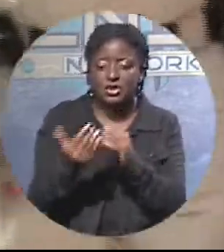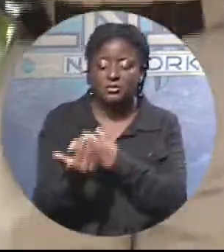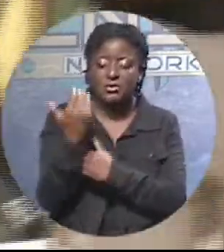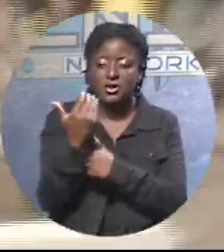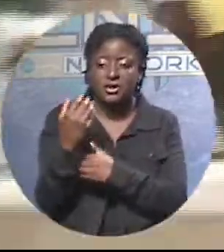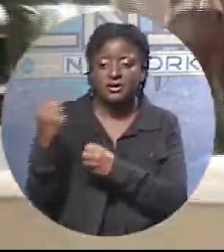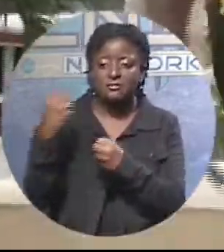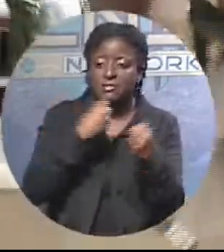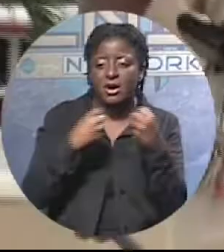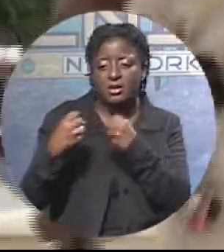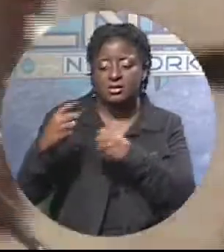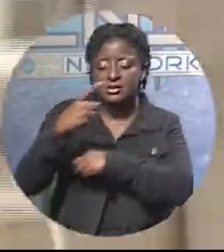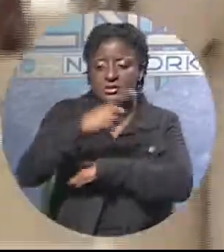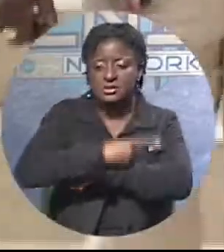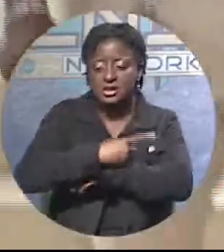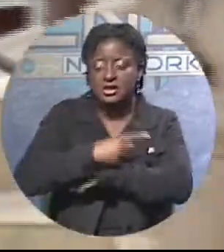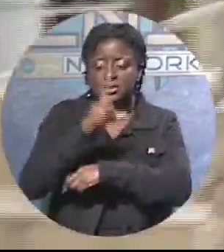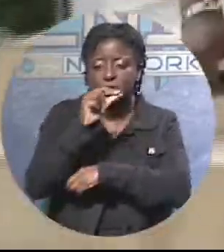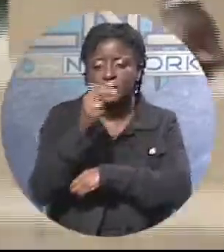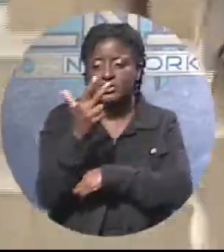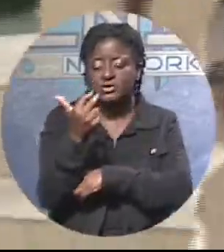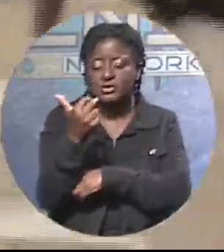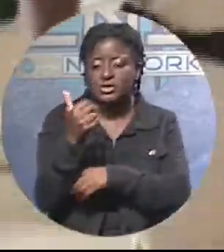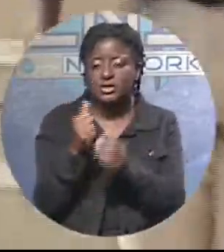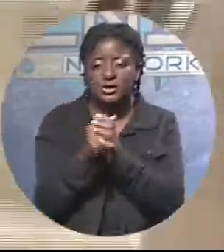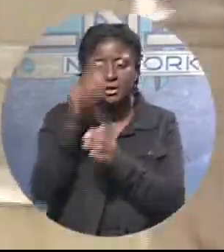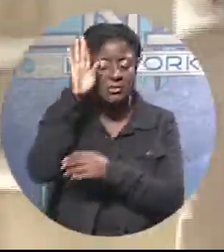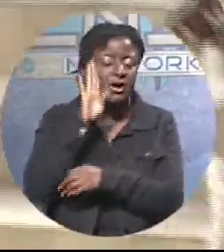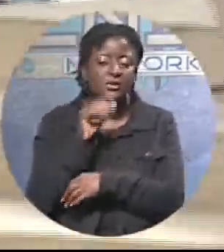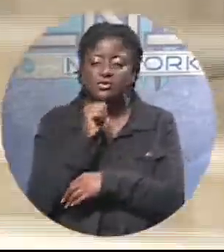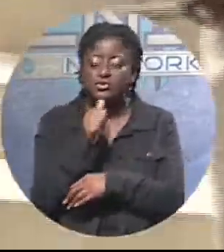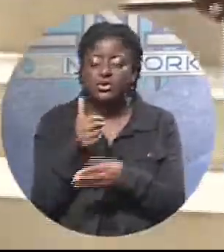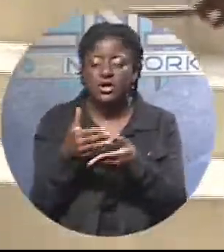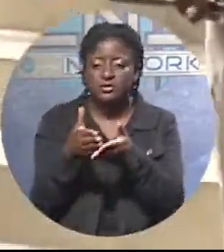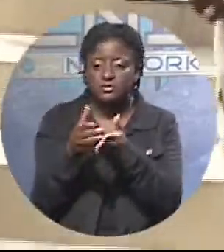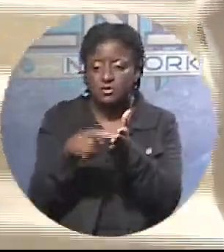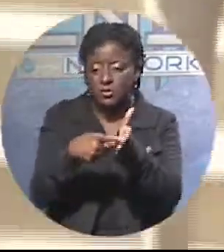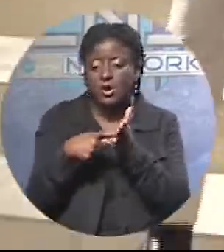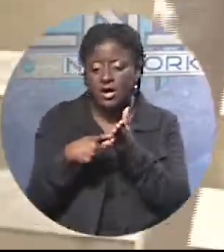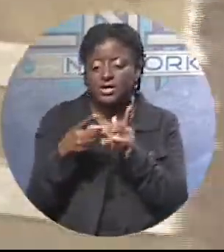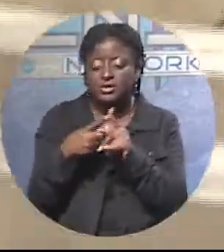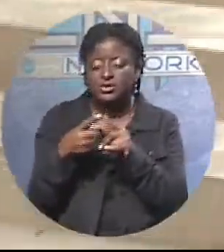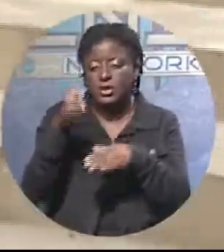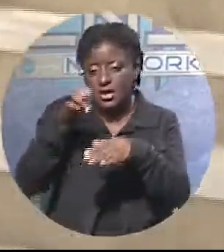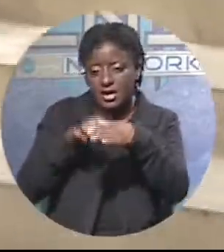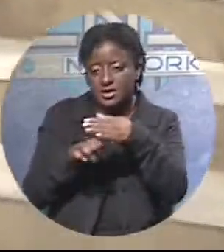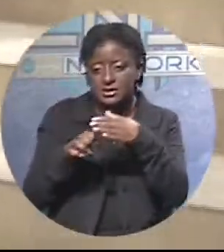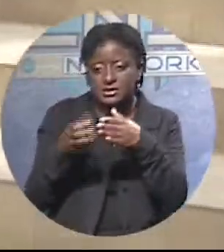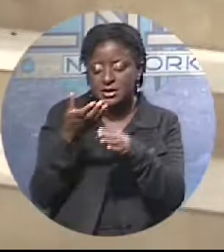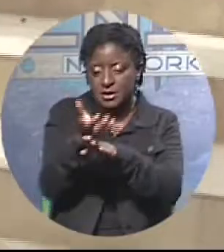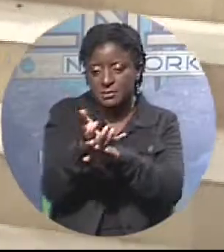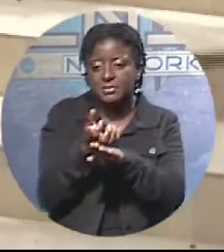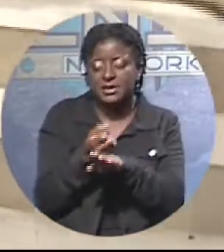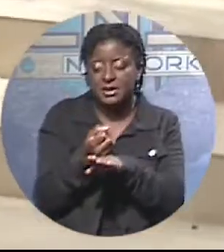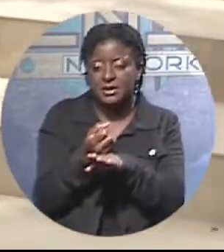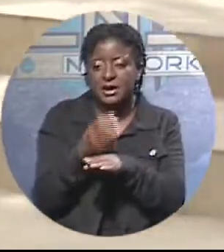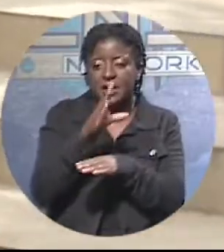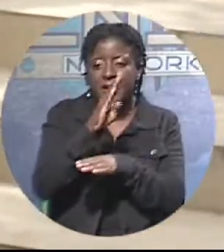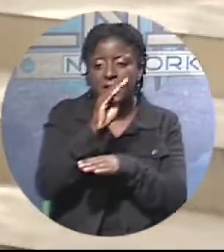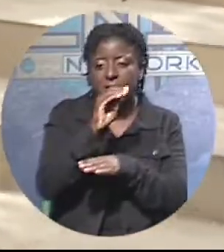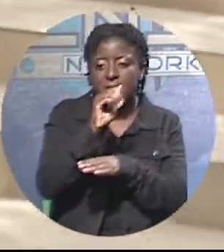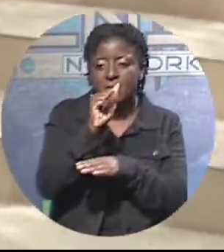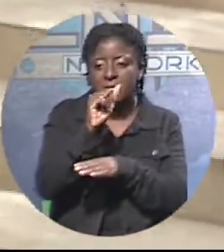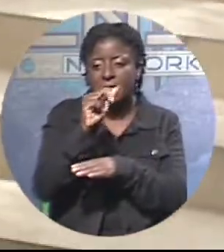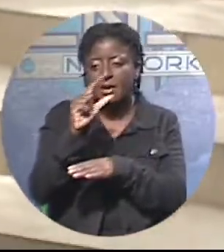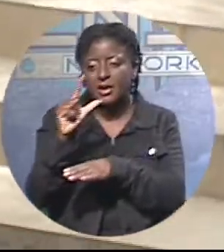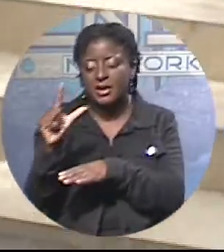Day 2013. In court, Brown was not required to enter a plea to the charge. Bail was denied and he was remanded to prison. The case